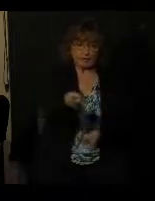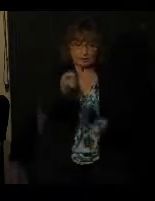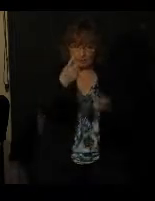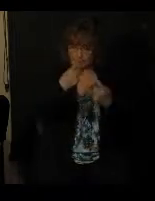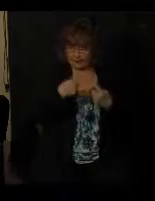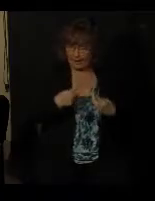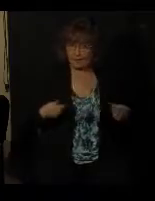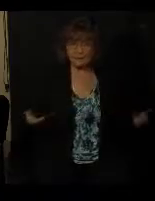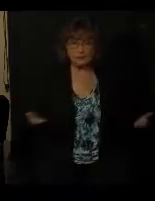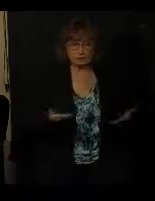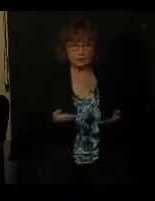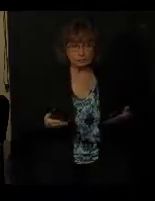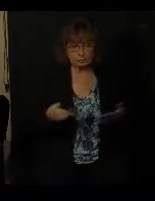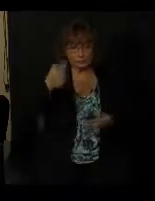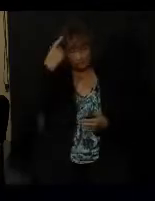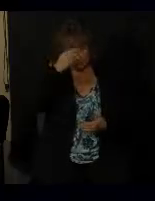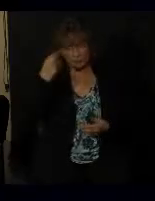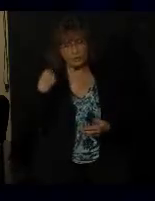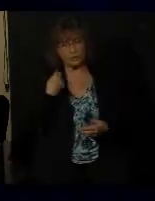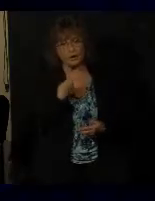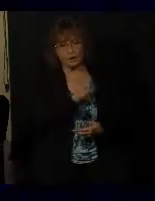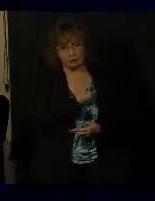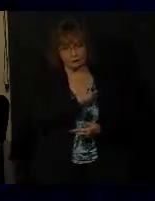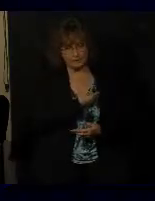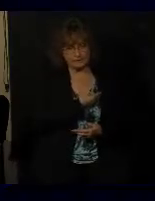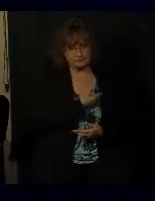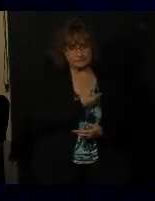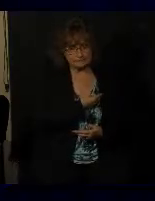Well, that's a mouthful.